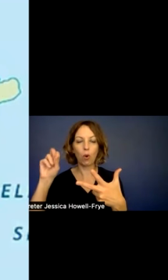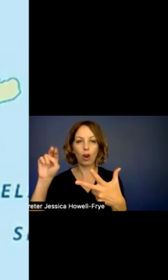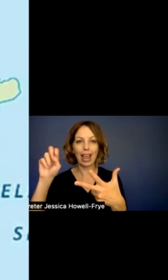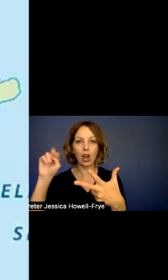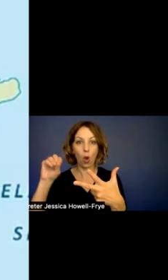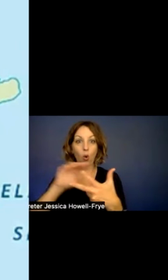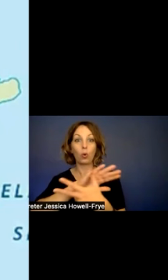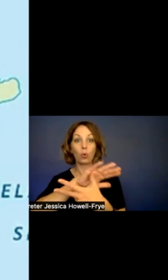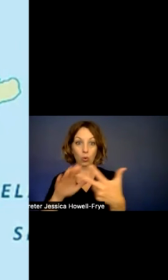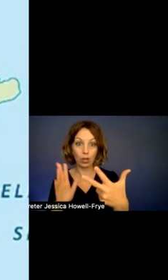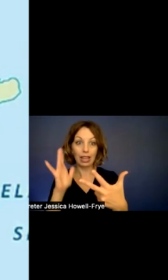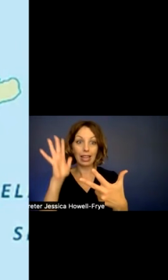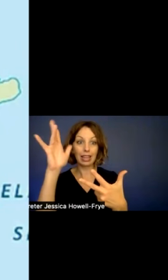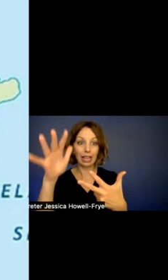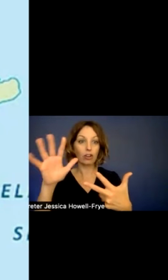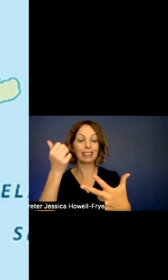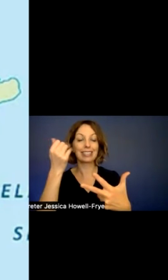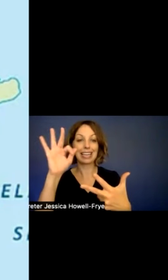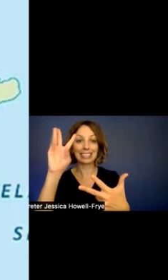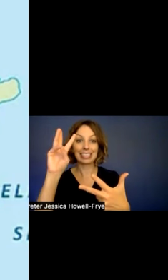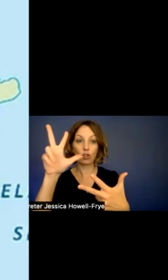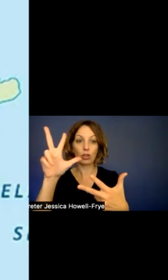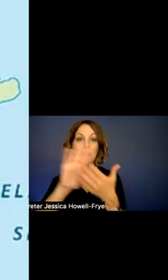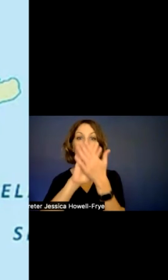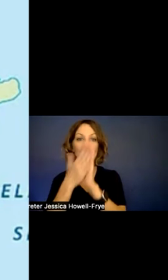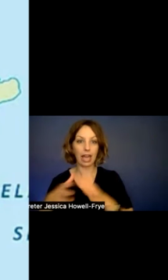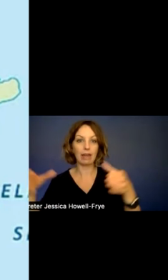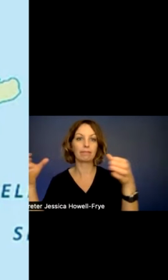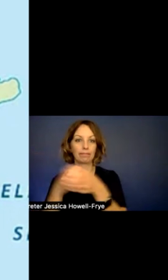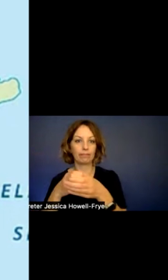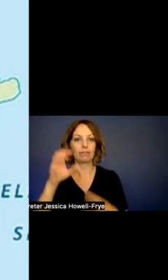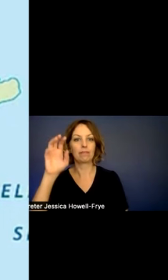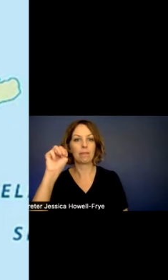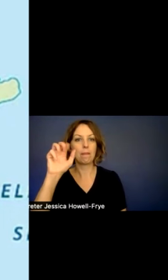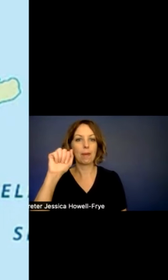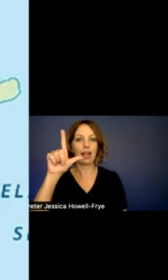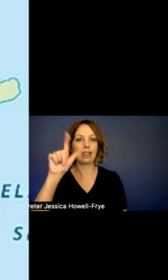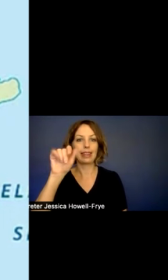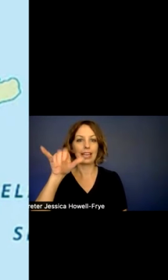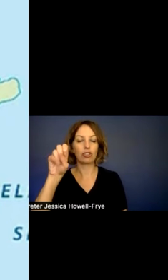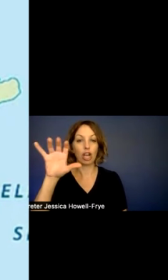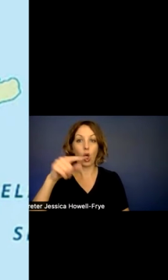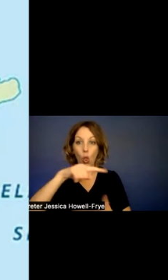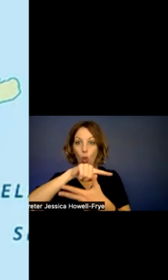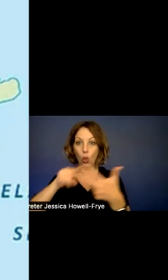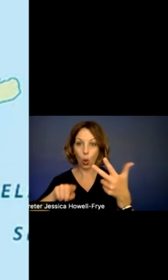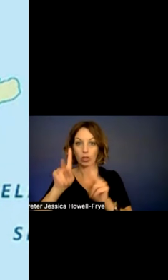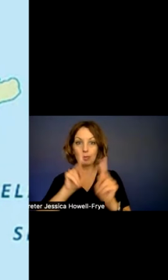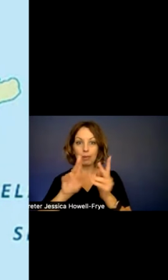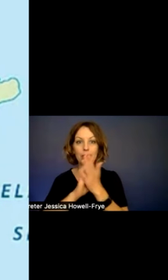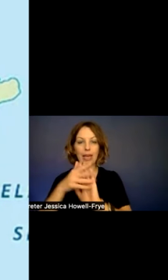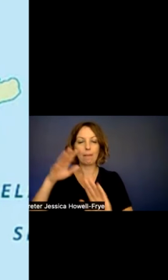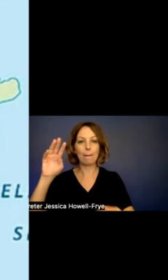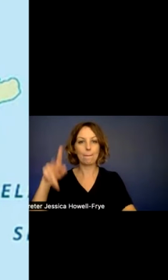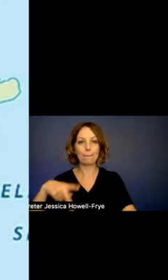Malaysia. All of the volunteers became Malaysian PCVs. In the end, well over 3,000 Peace Corps